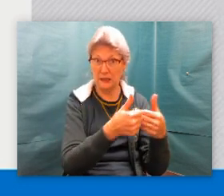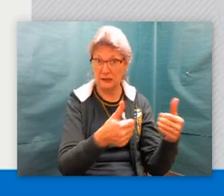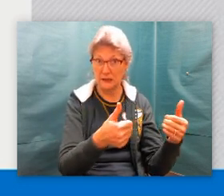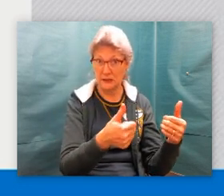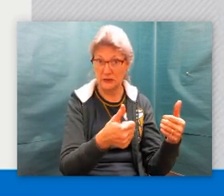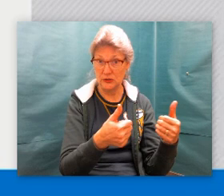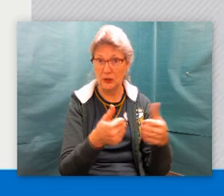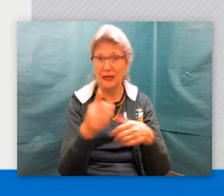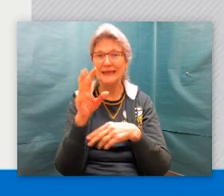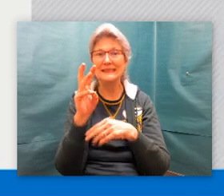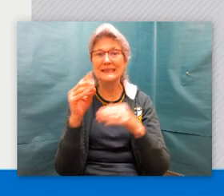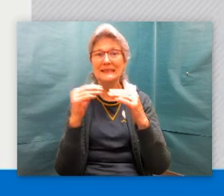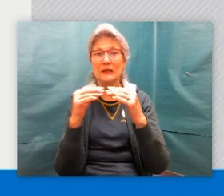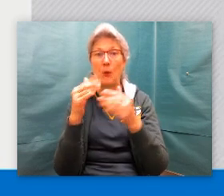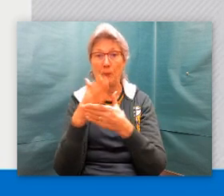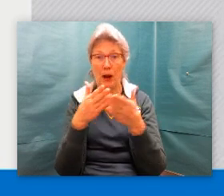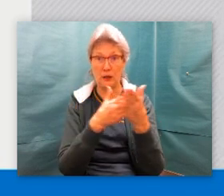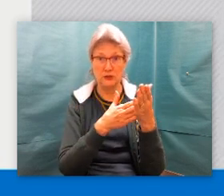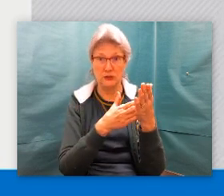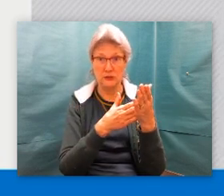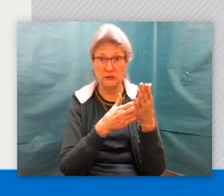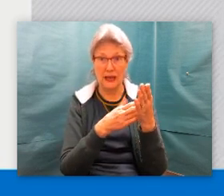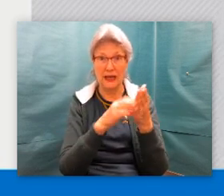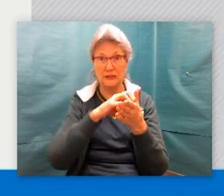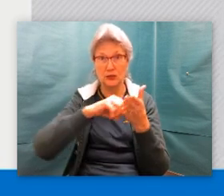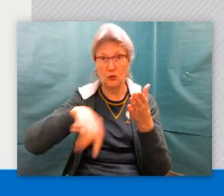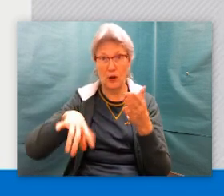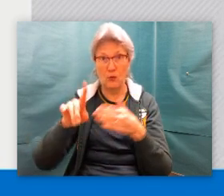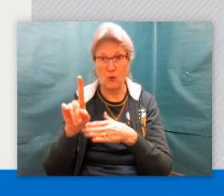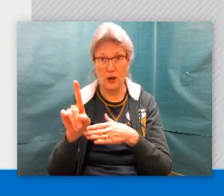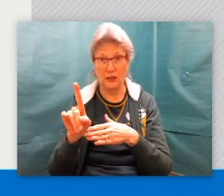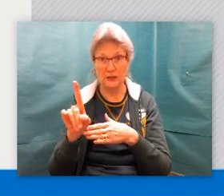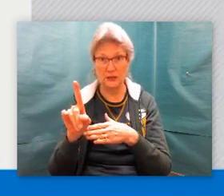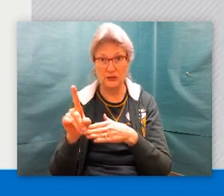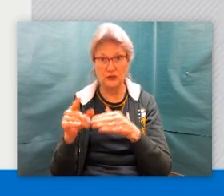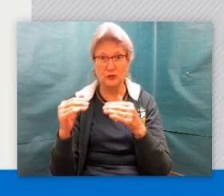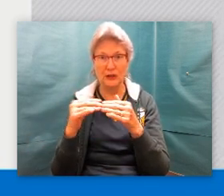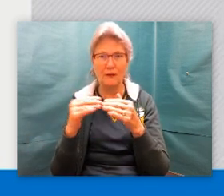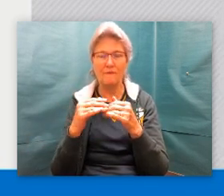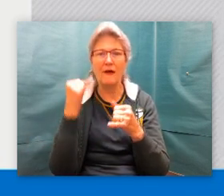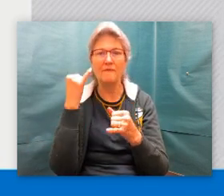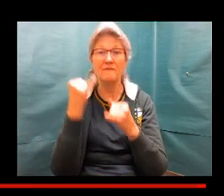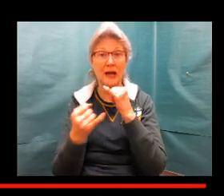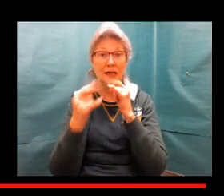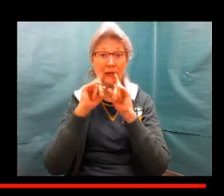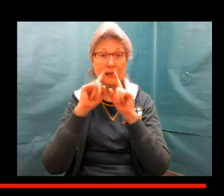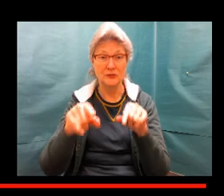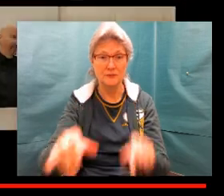6 equal parts and took away 1 to get to our final answer.